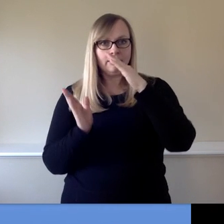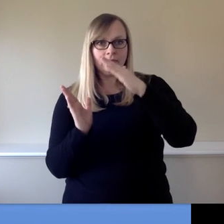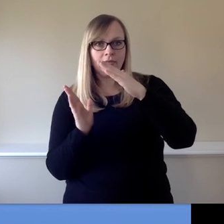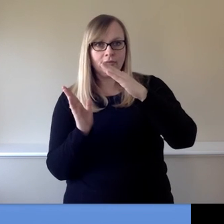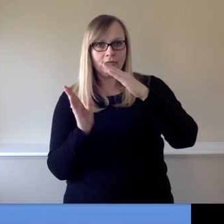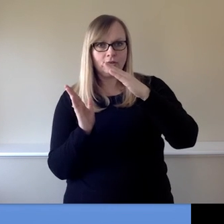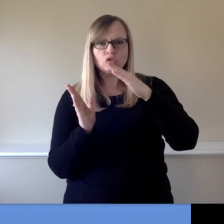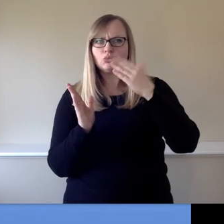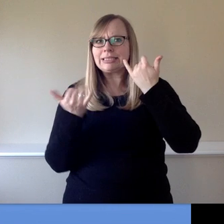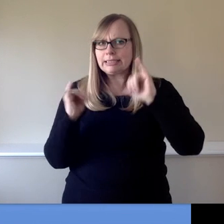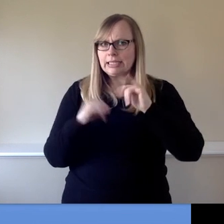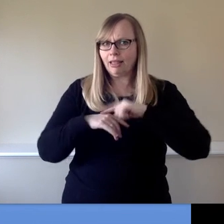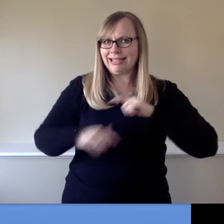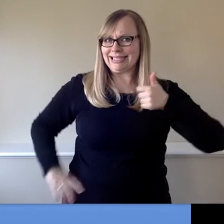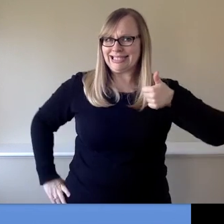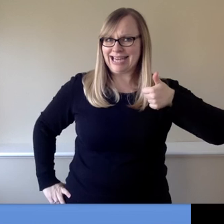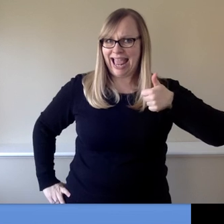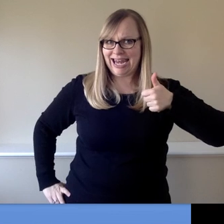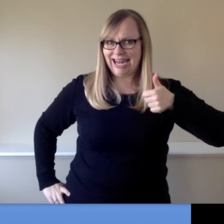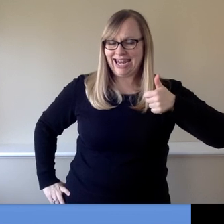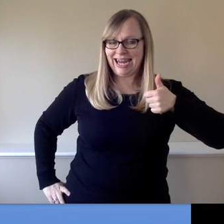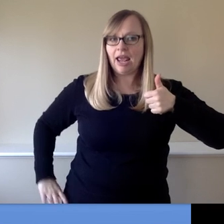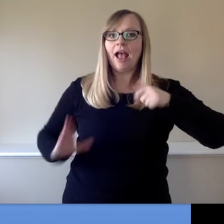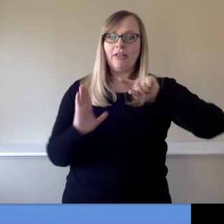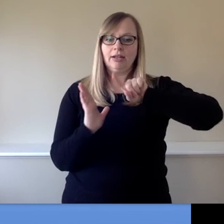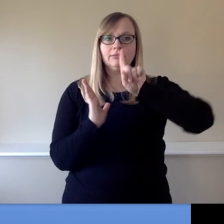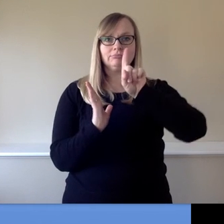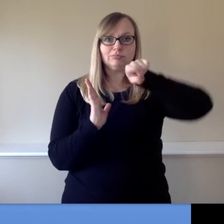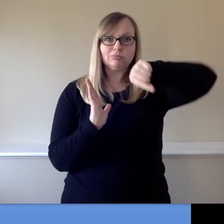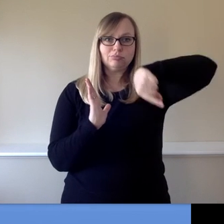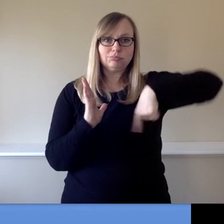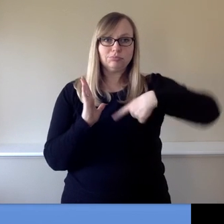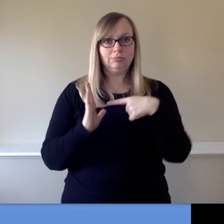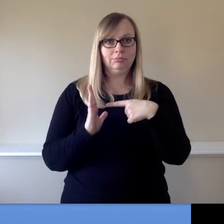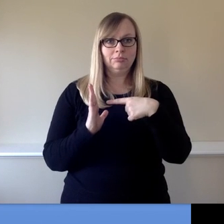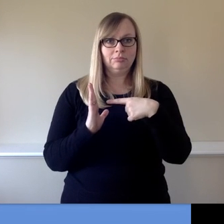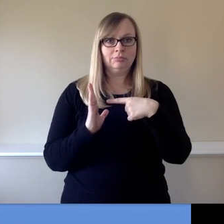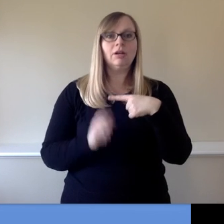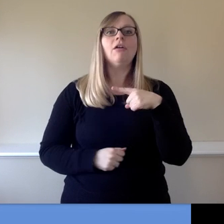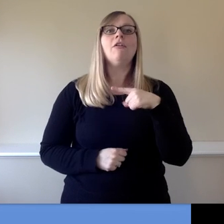hour. The long hand is on the 9, which is 45 minutes.